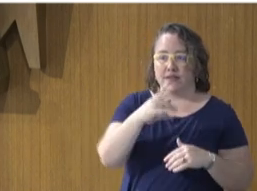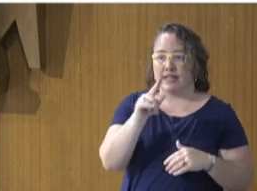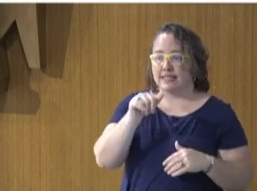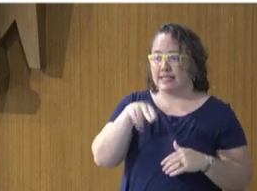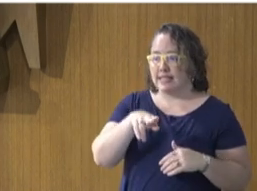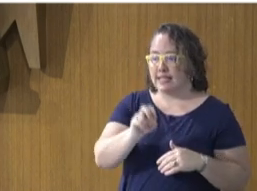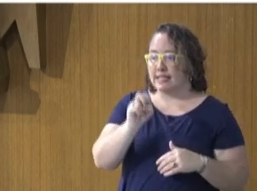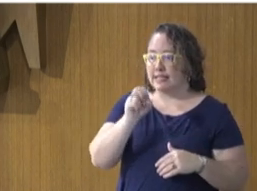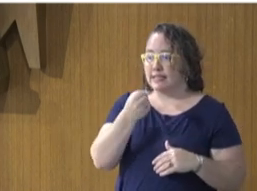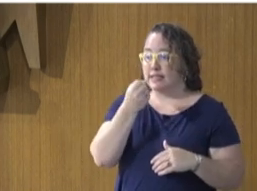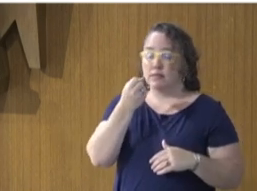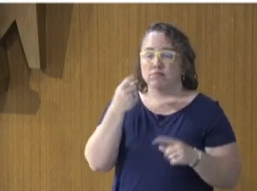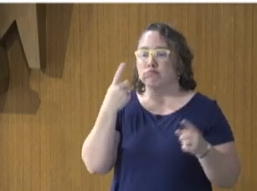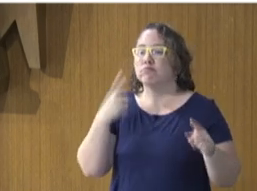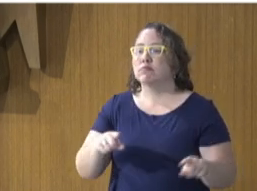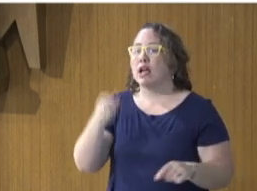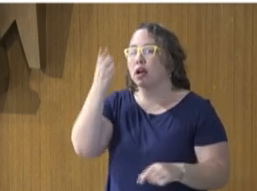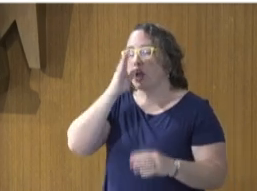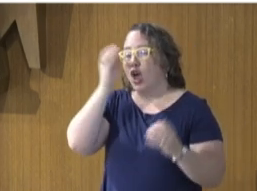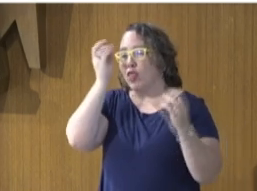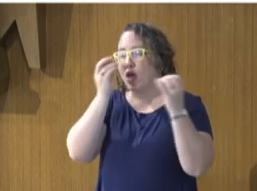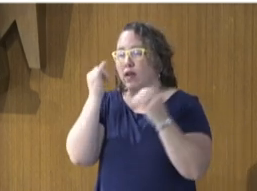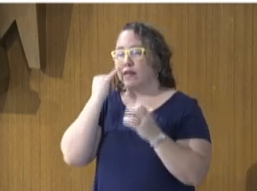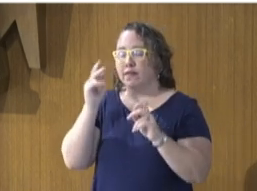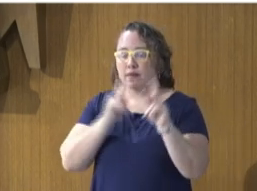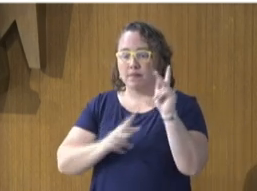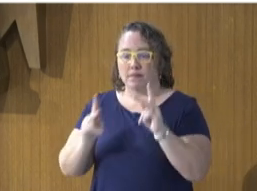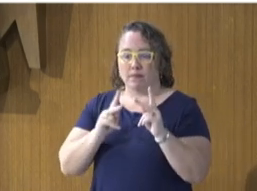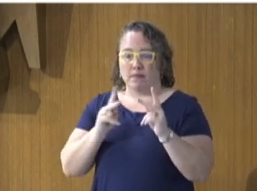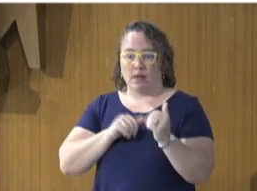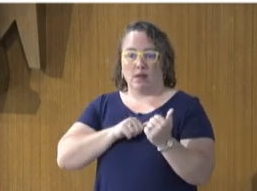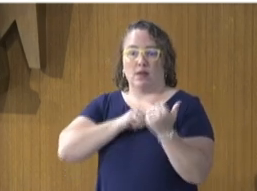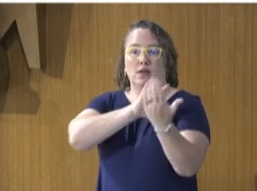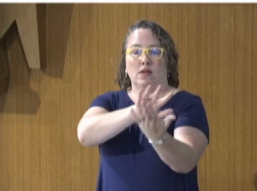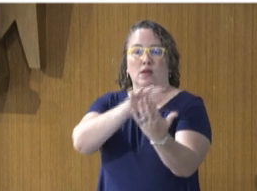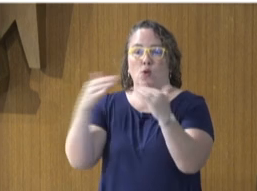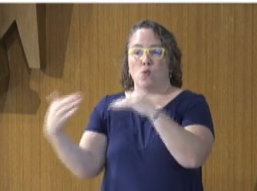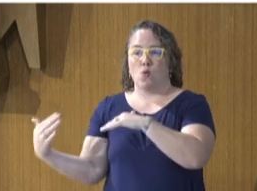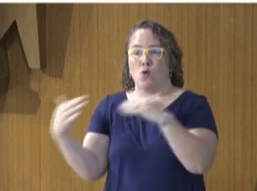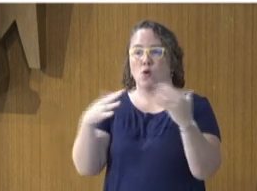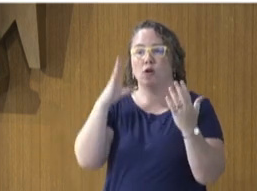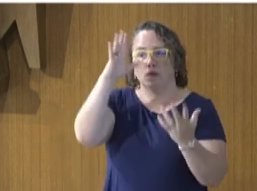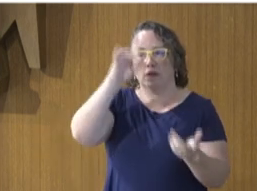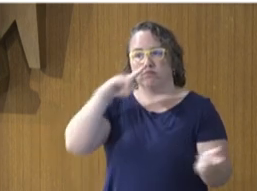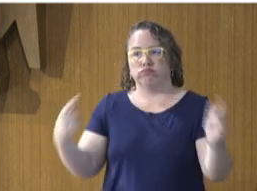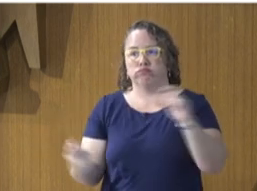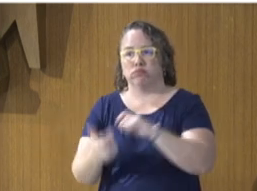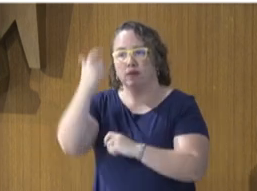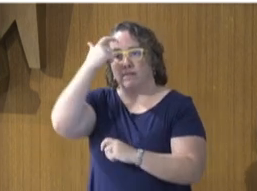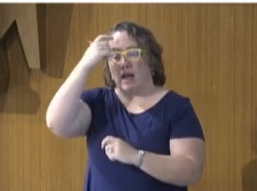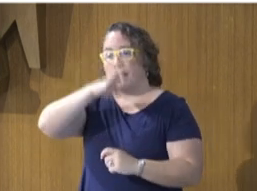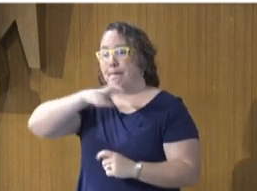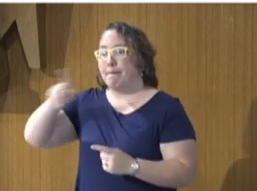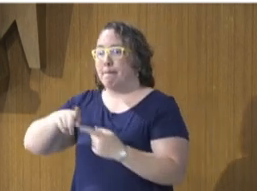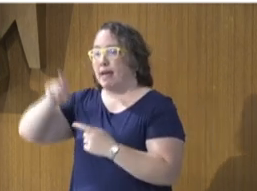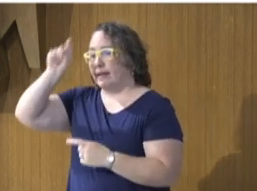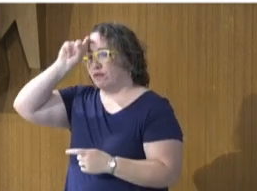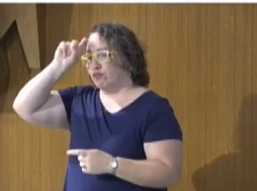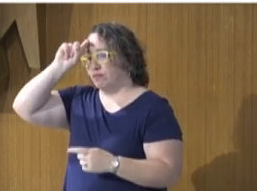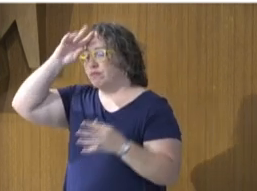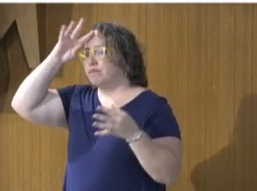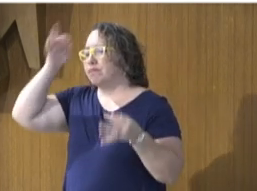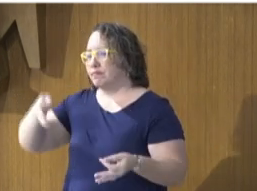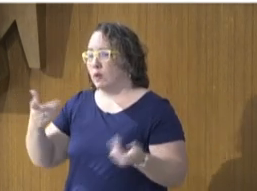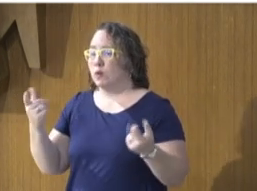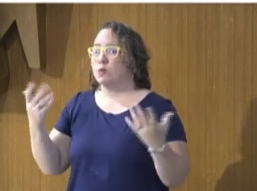nearer. For God thought, if the people face war, they may change their minds and return to Egypt. So